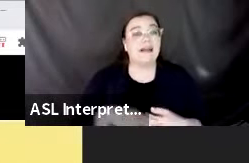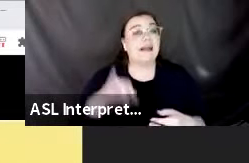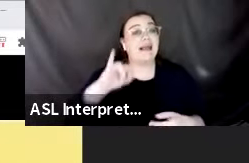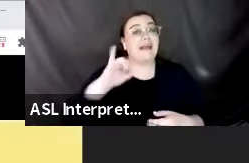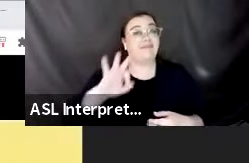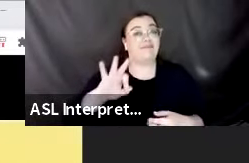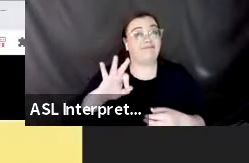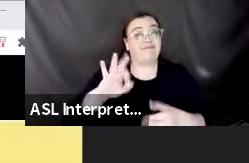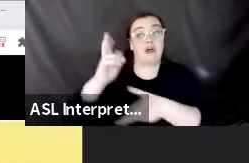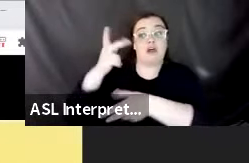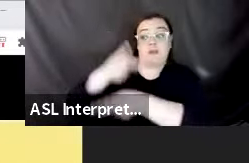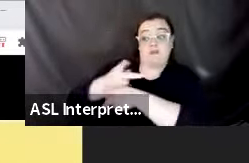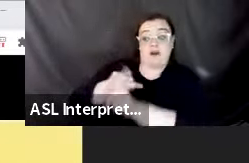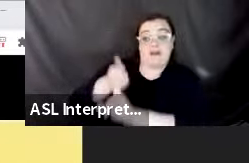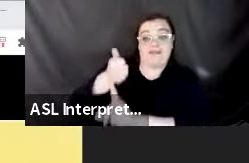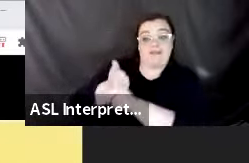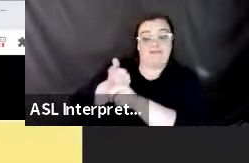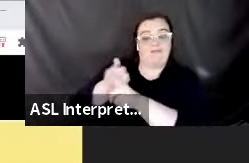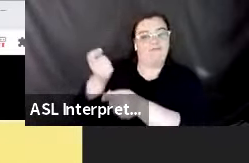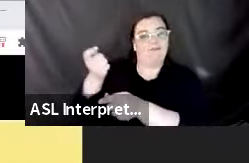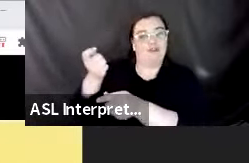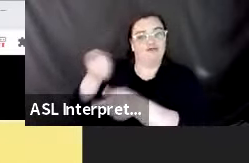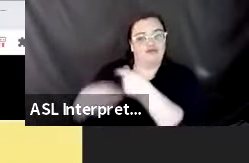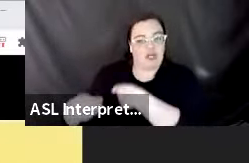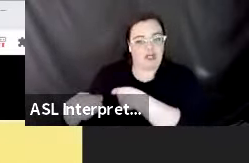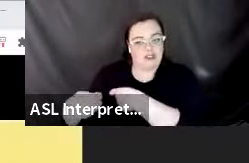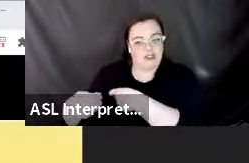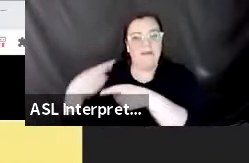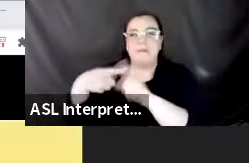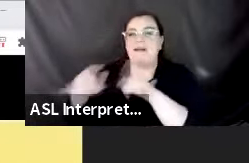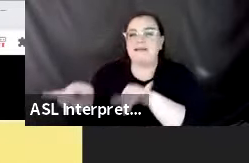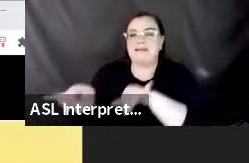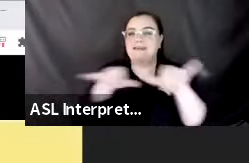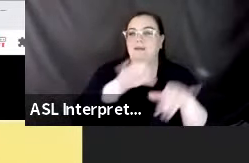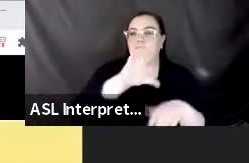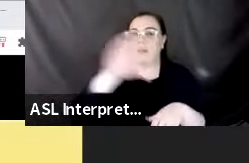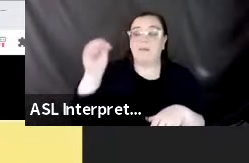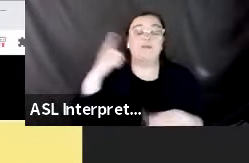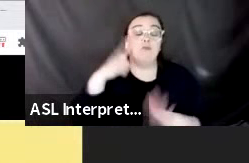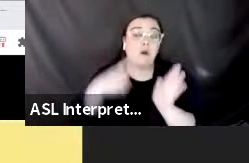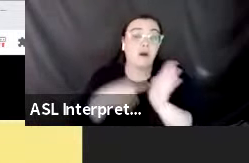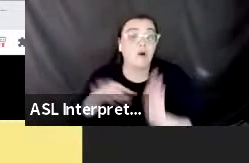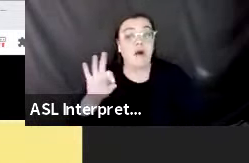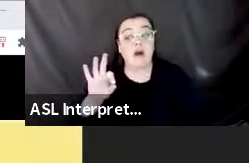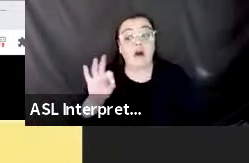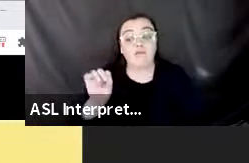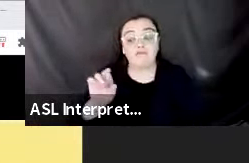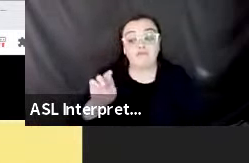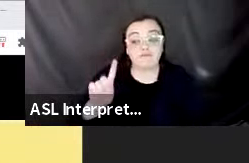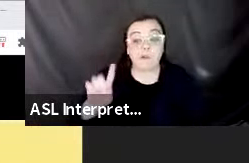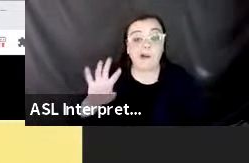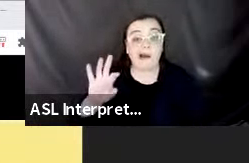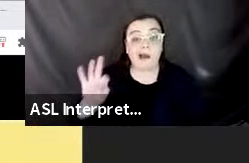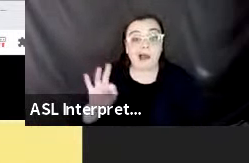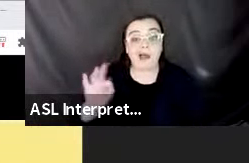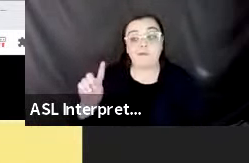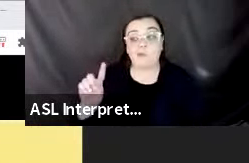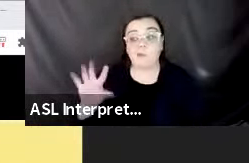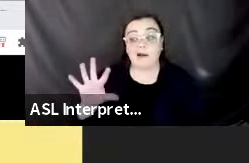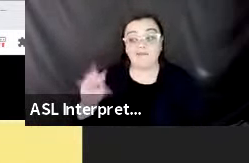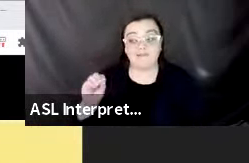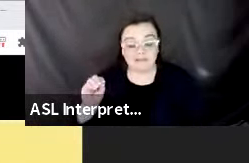product line. So you have a Ford F-150 truck, and you have the same spot, but you use a